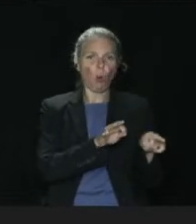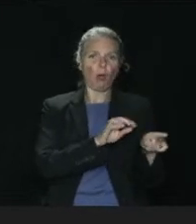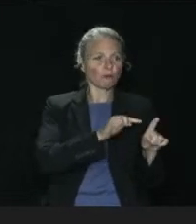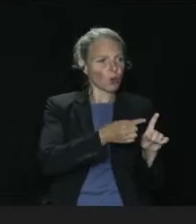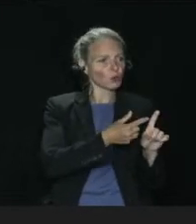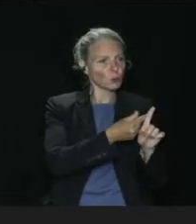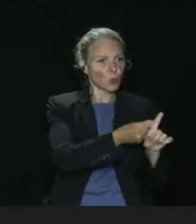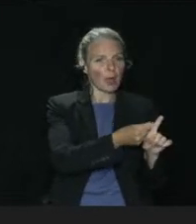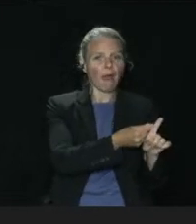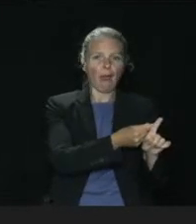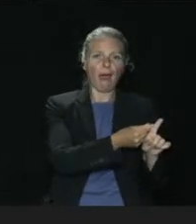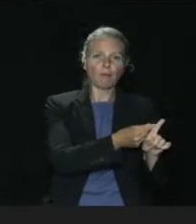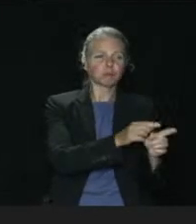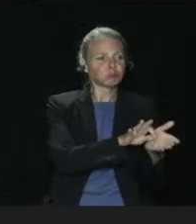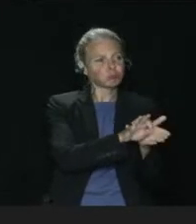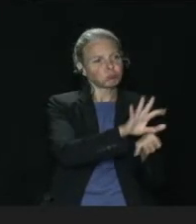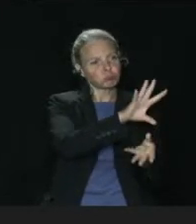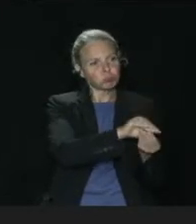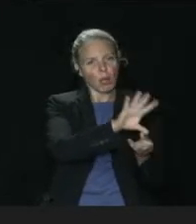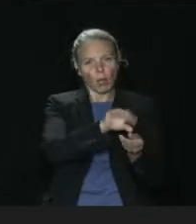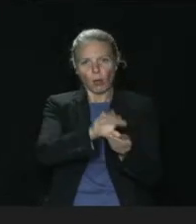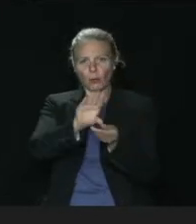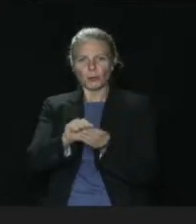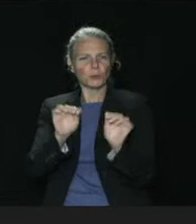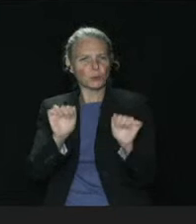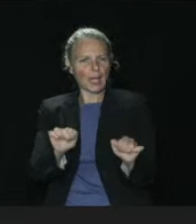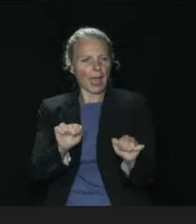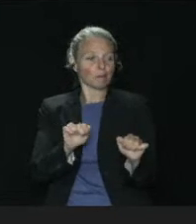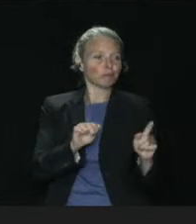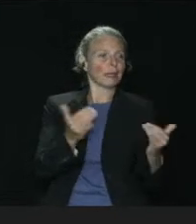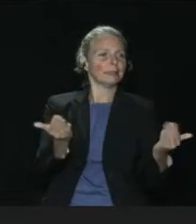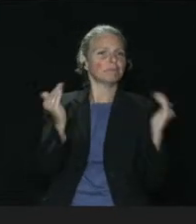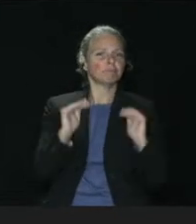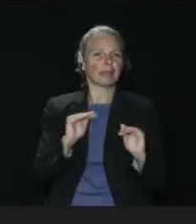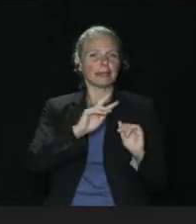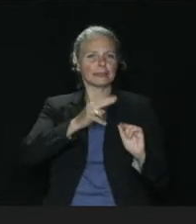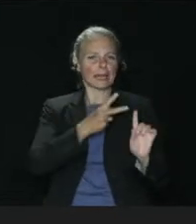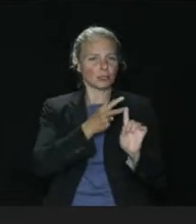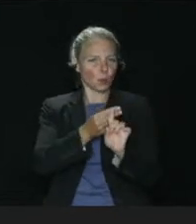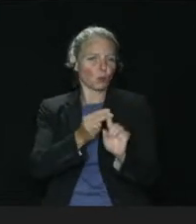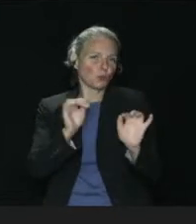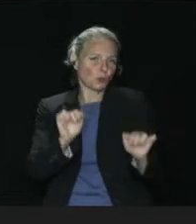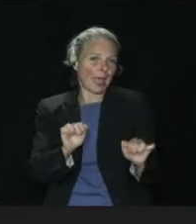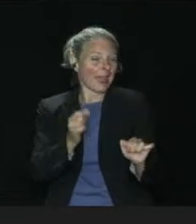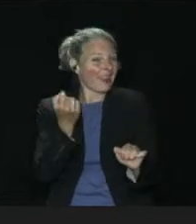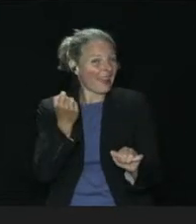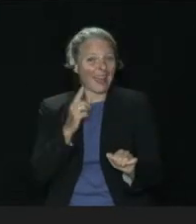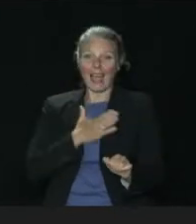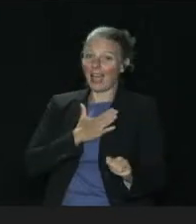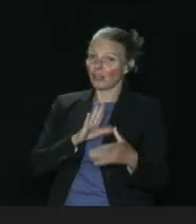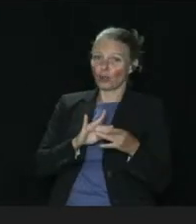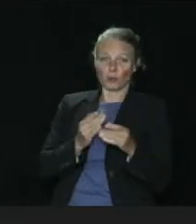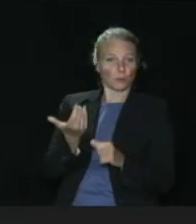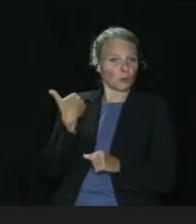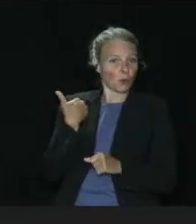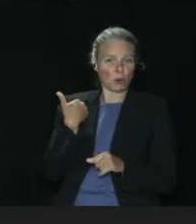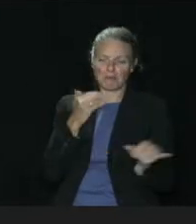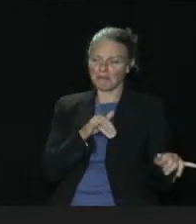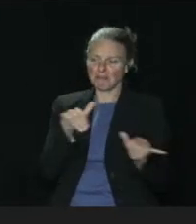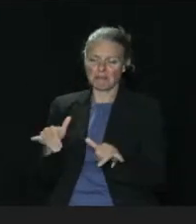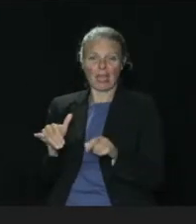2 doses. But I think, as we talked about earlier, the first 60-70% might be